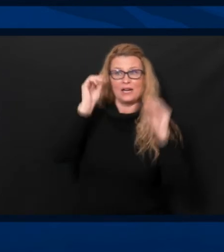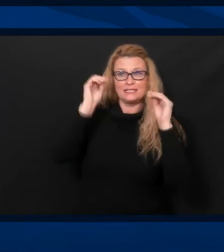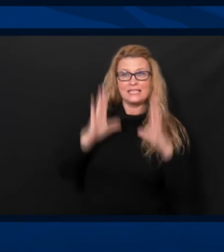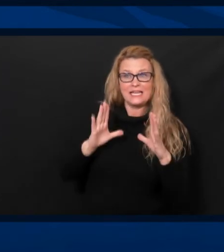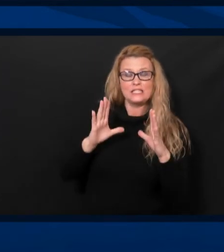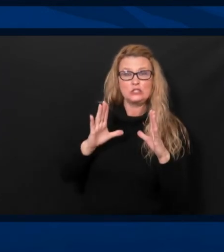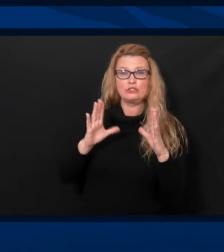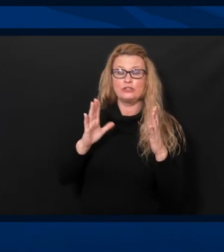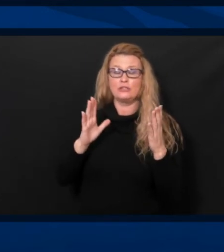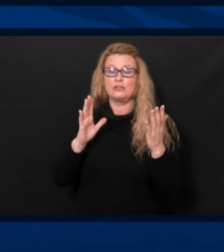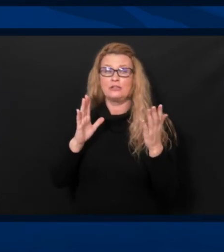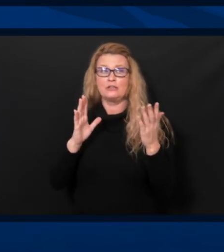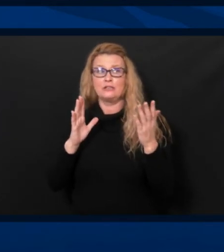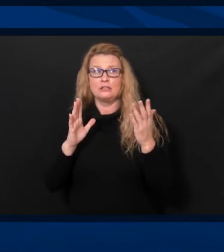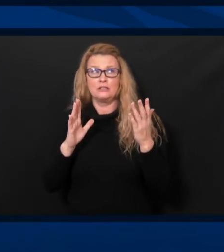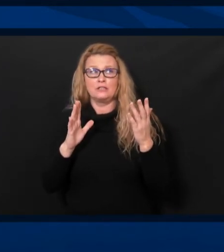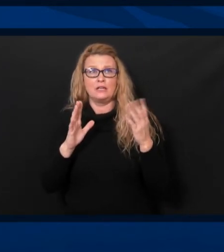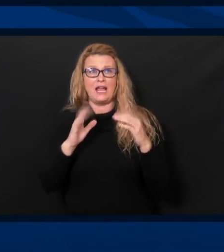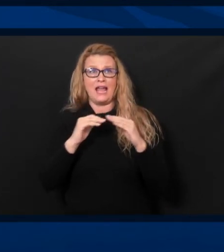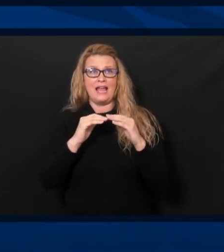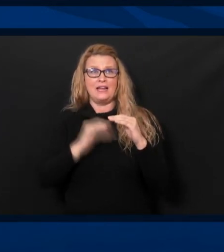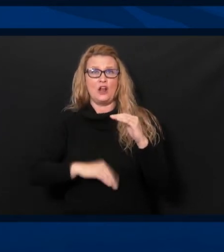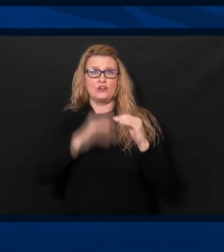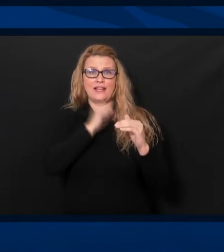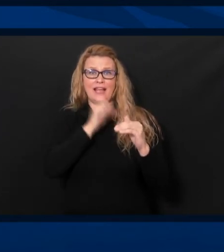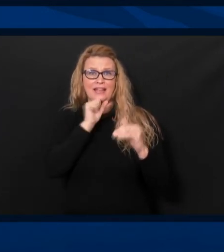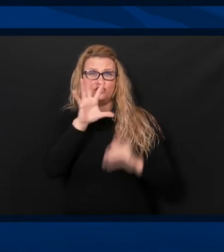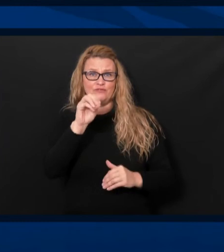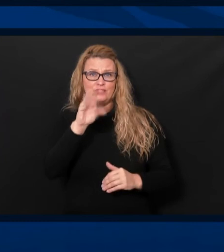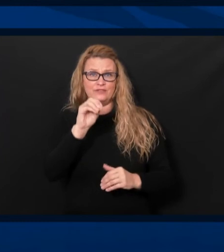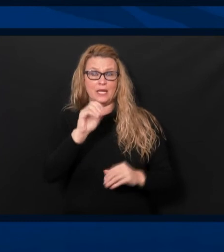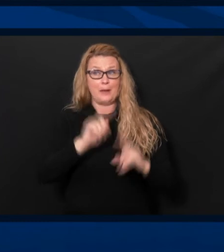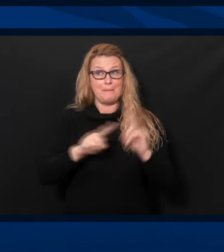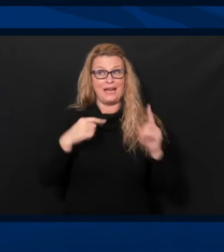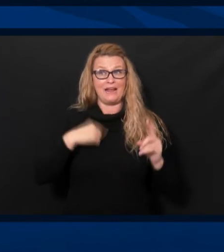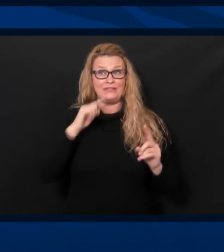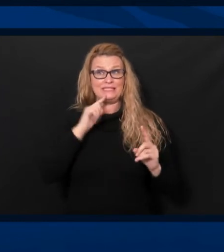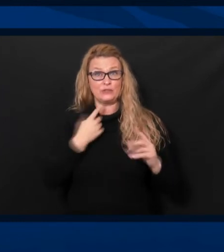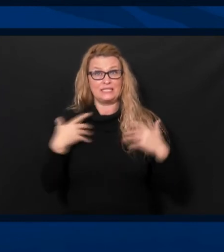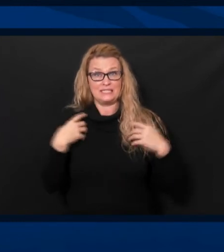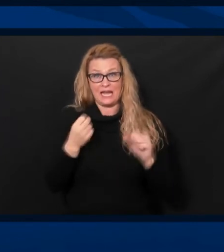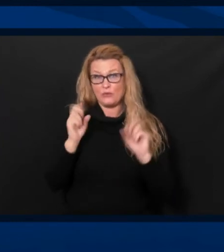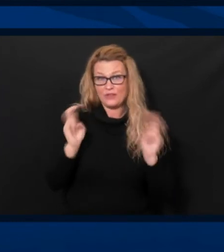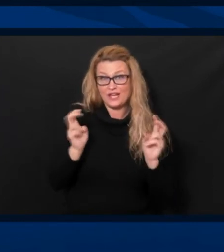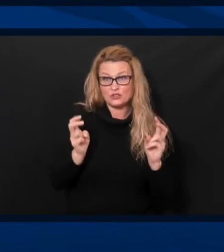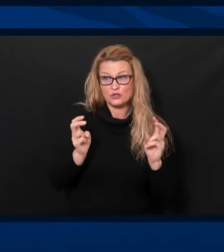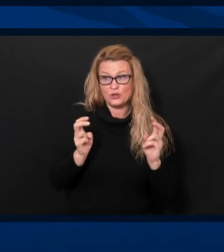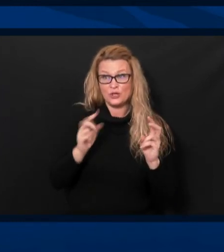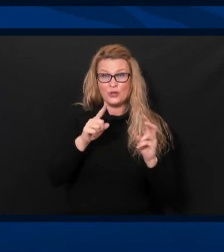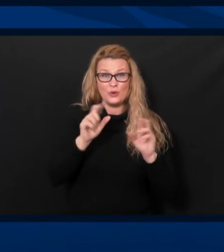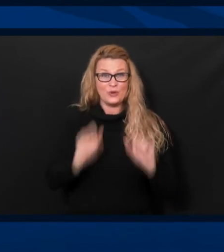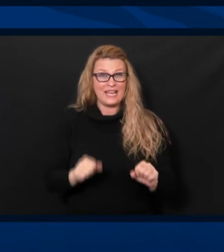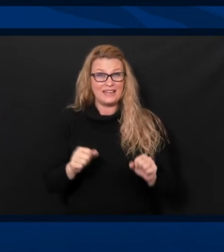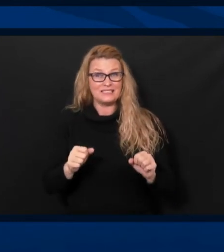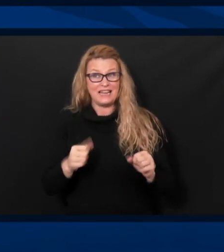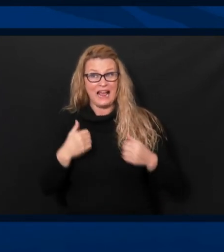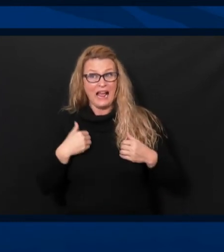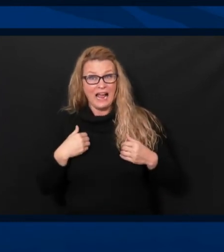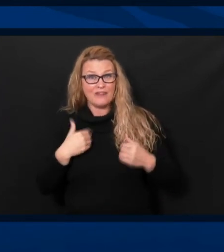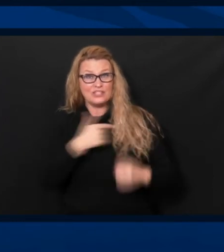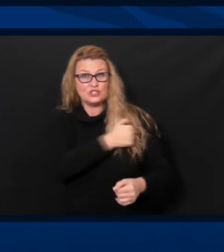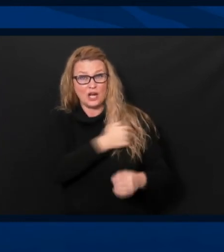return and you're under 50 with a health complication, can they expect to get a shot soon, or is there any thought